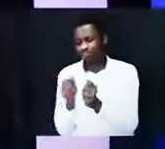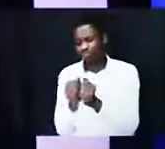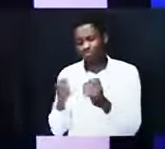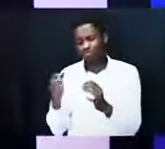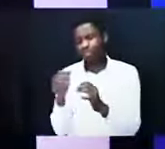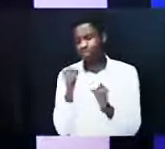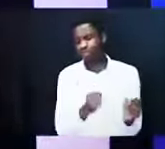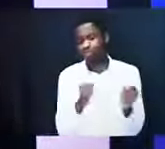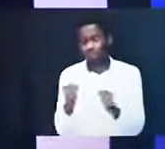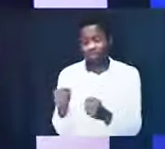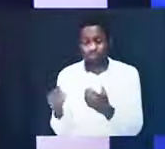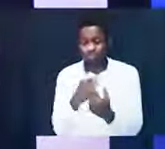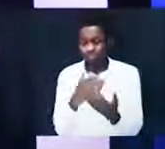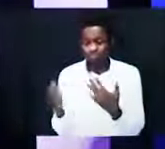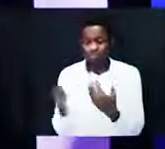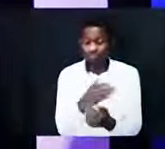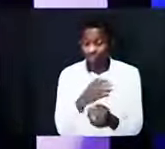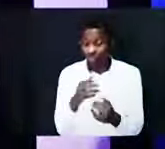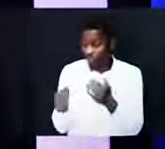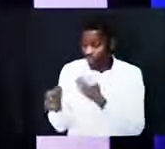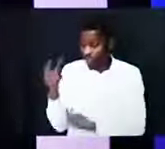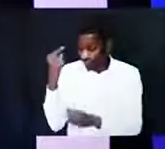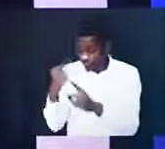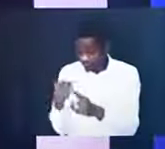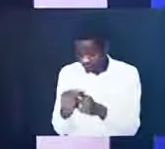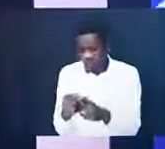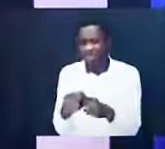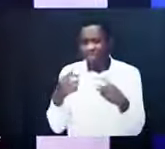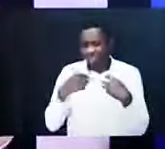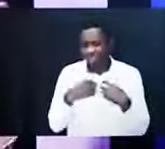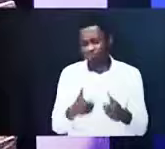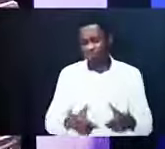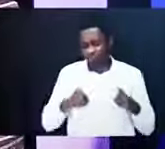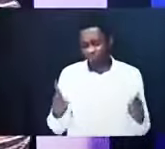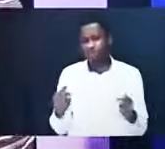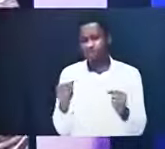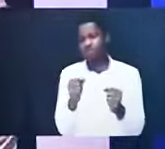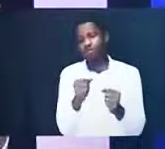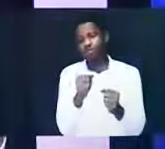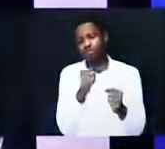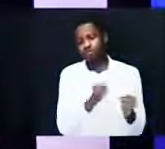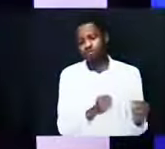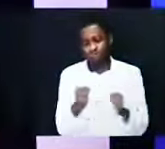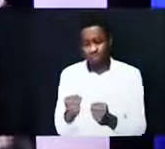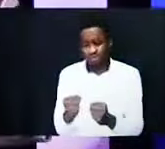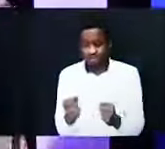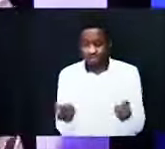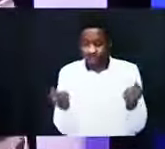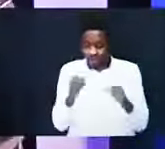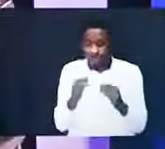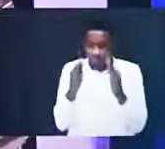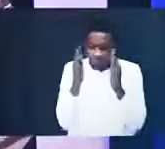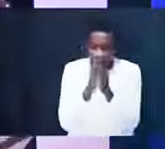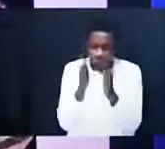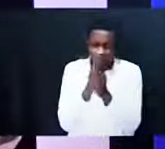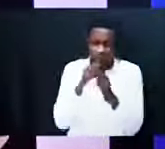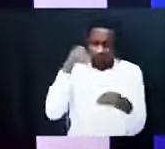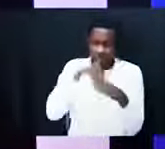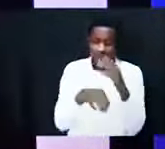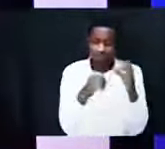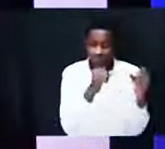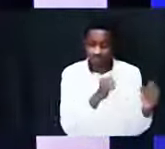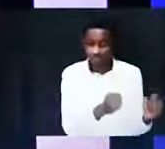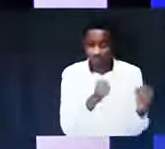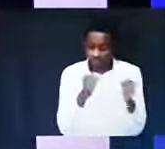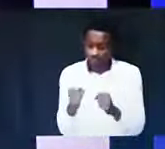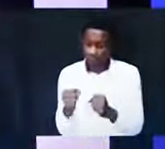No matter how small it is, no matter how little, but when you activate it in prayer,